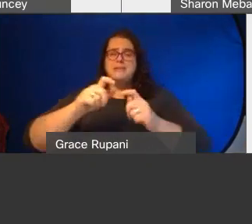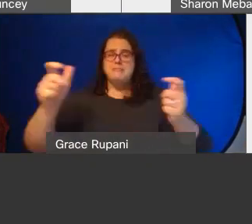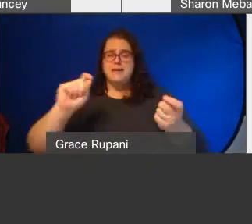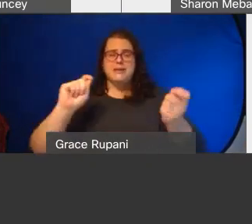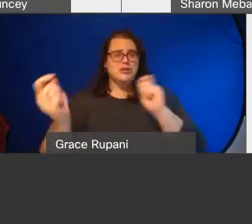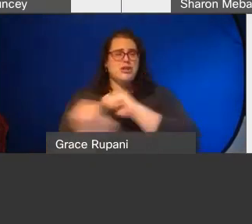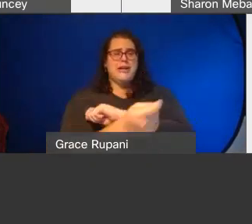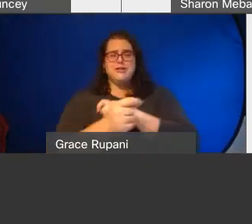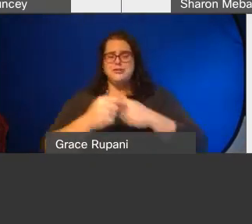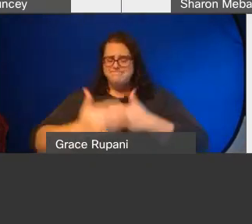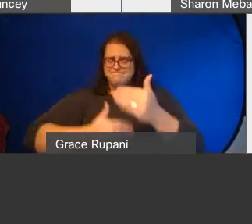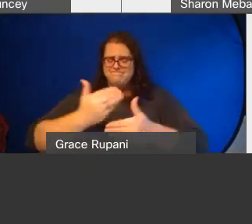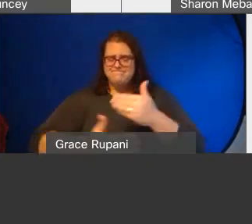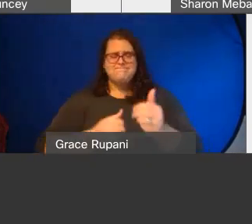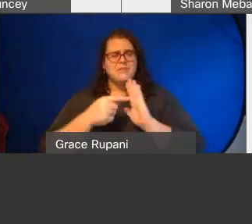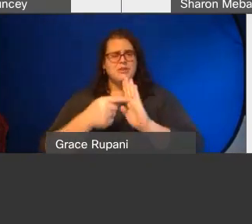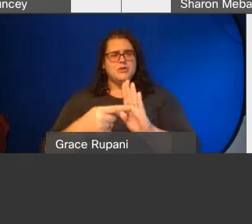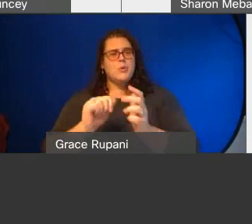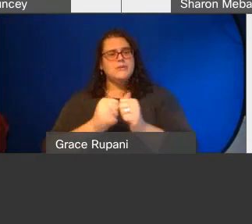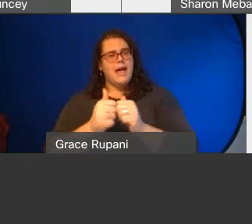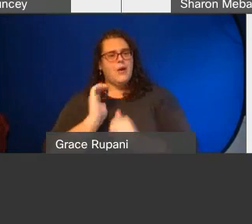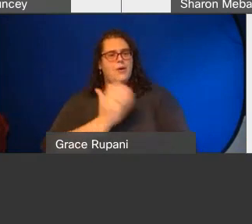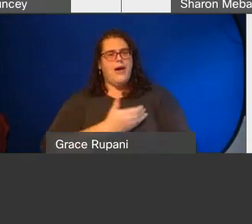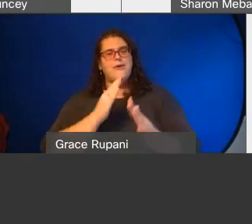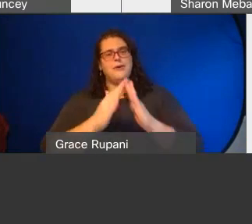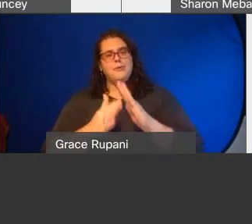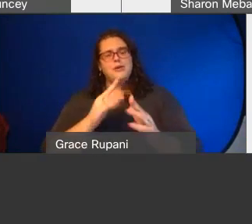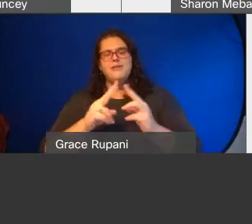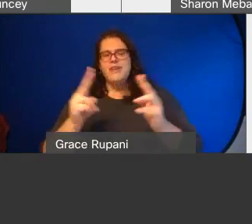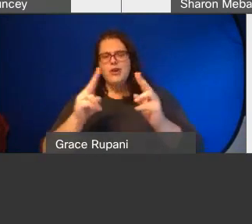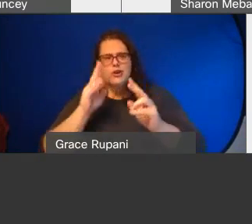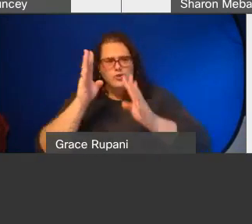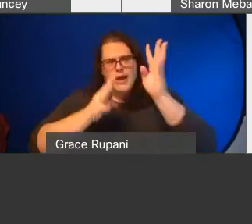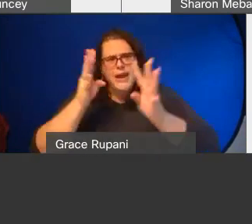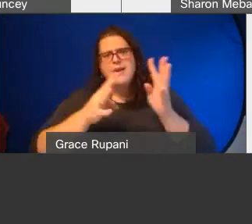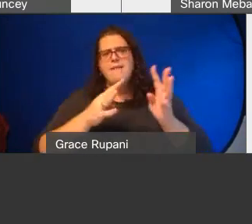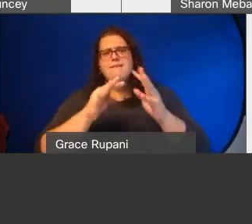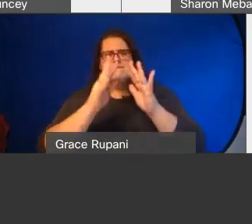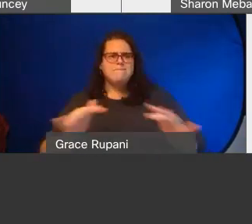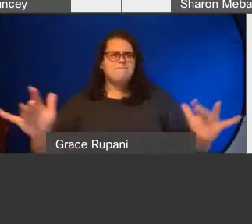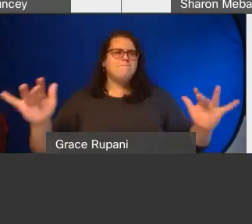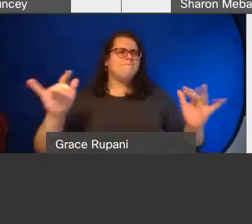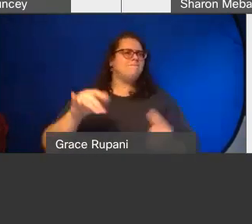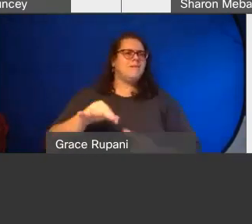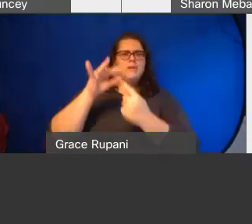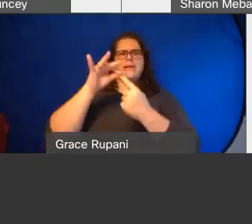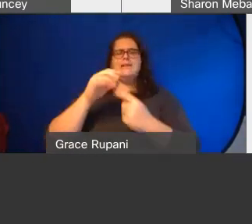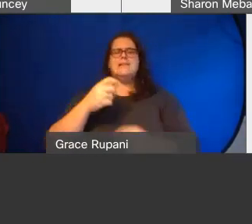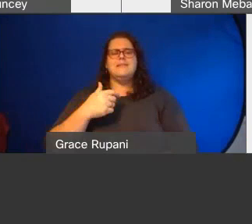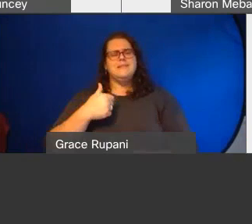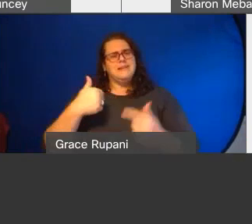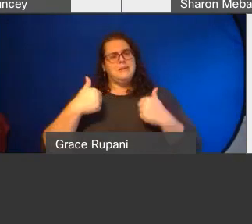know, diverse, unique, and, you know, creative they've been along the way. It really makes me feel good being a part